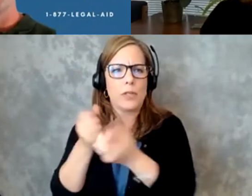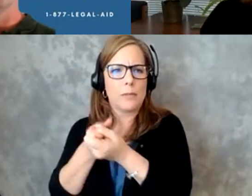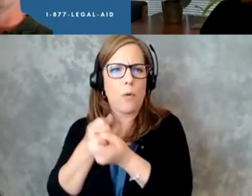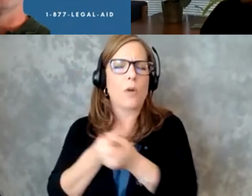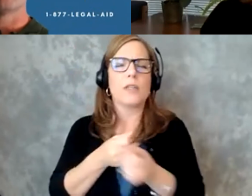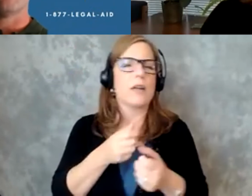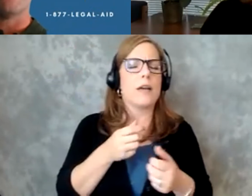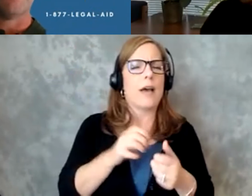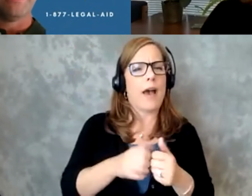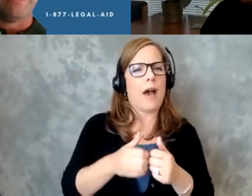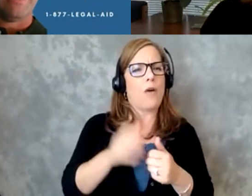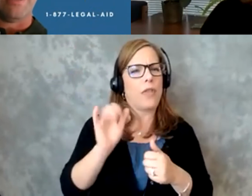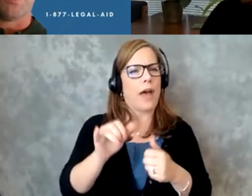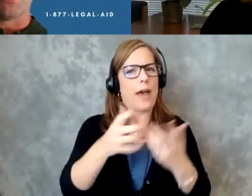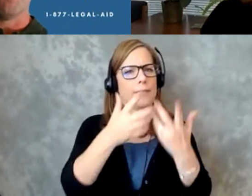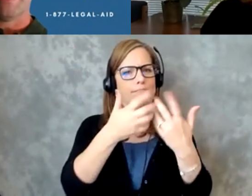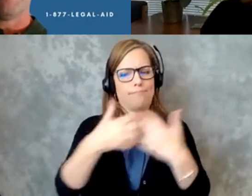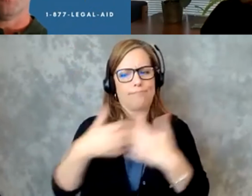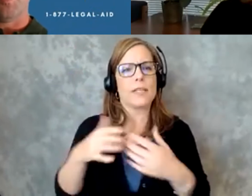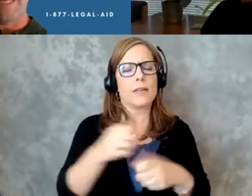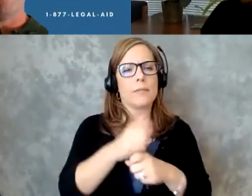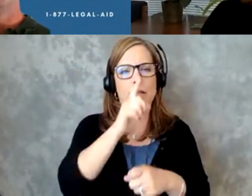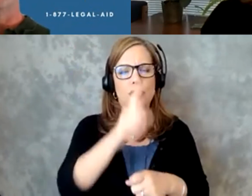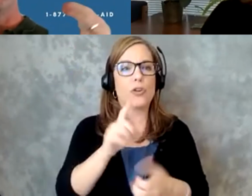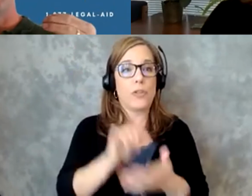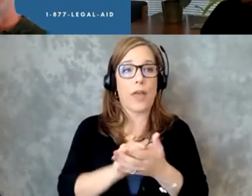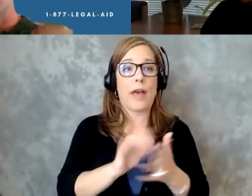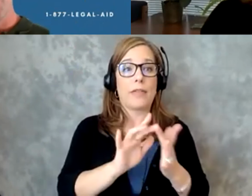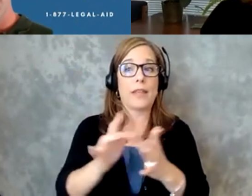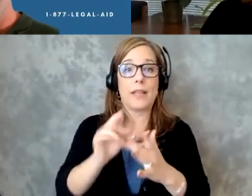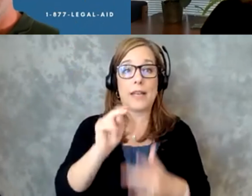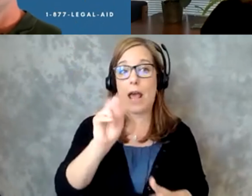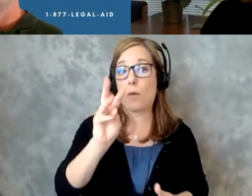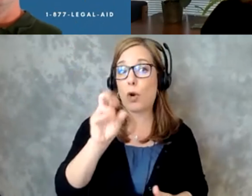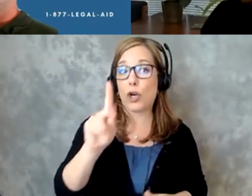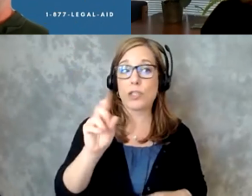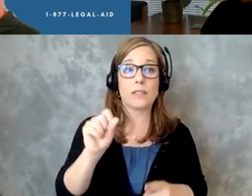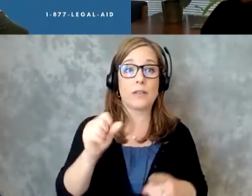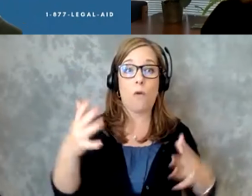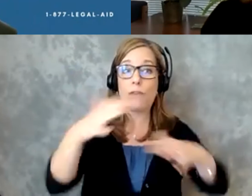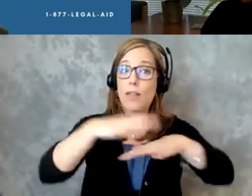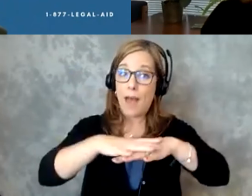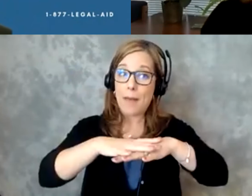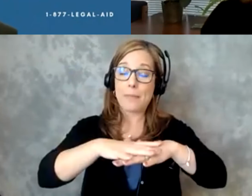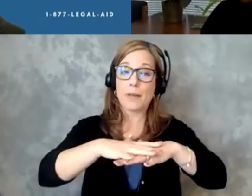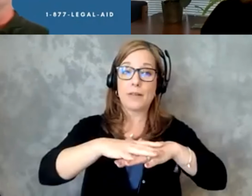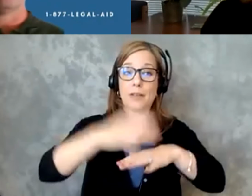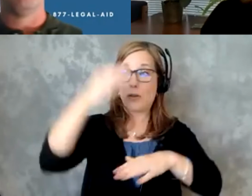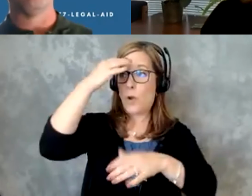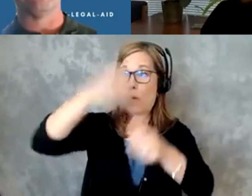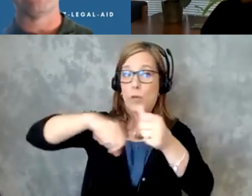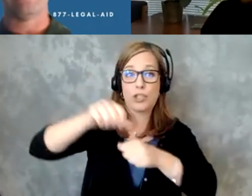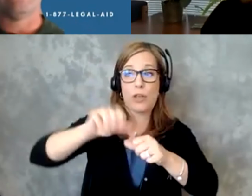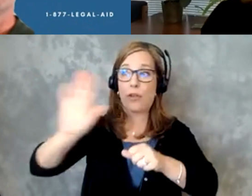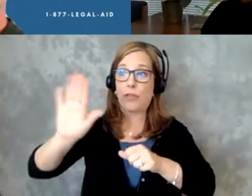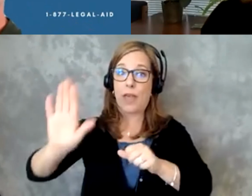and concern. To the extent that networks overlap, great. To the extent they don't overlap, to what extent will continuity of care